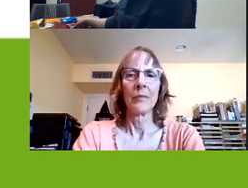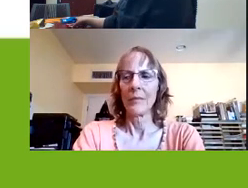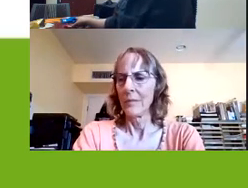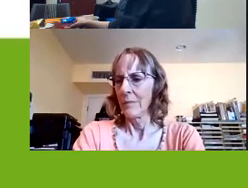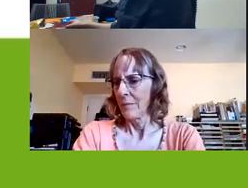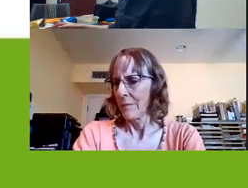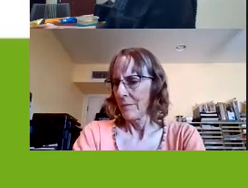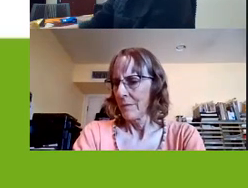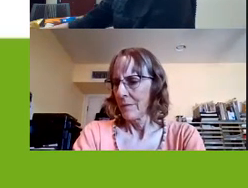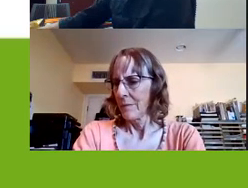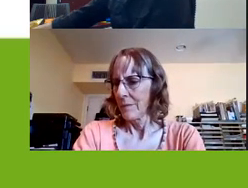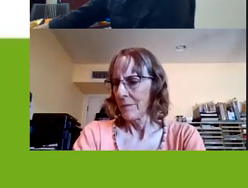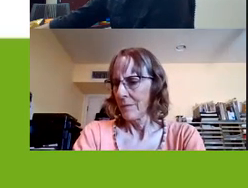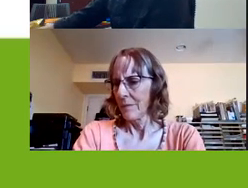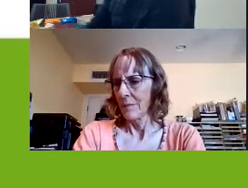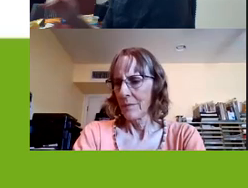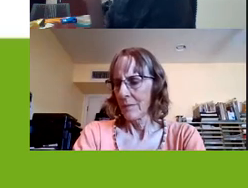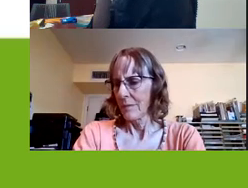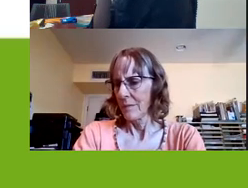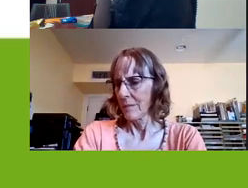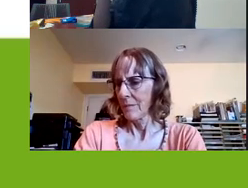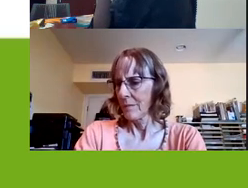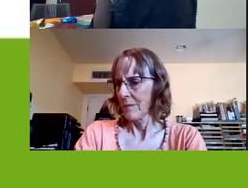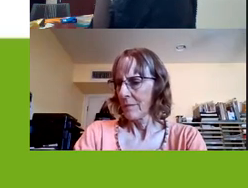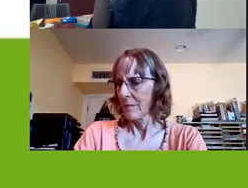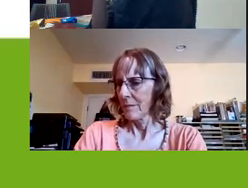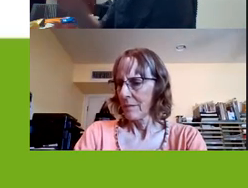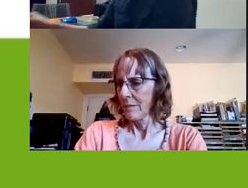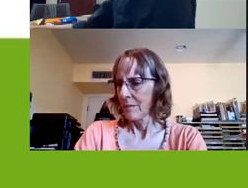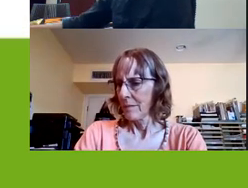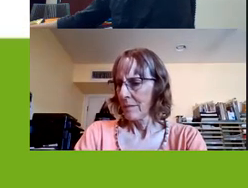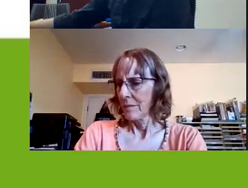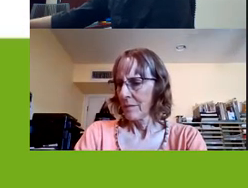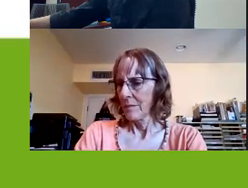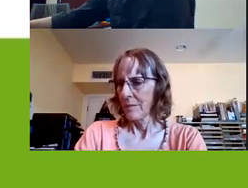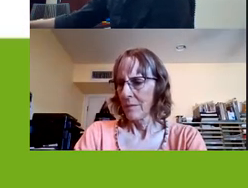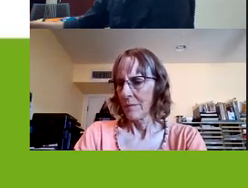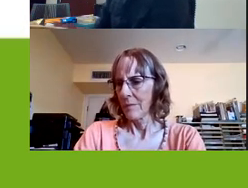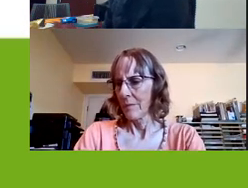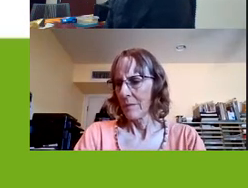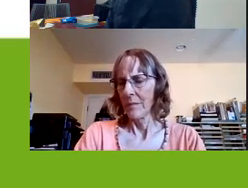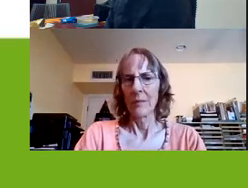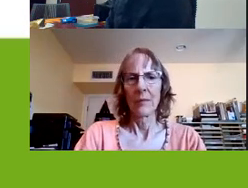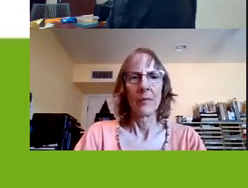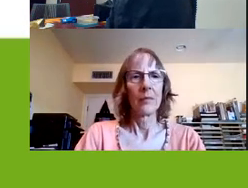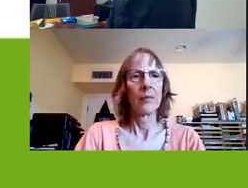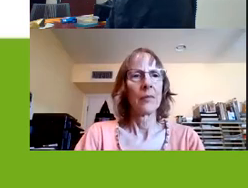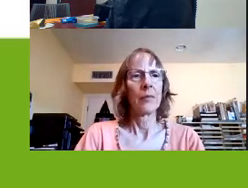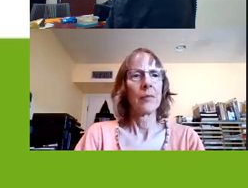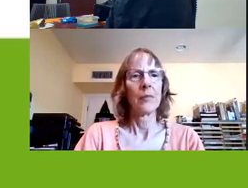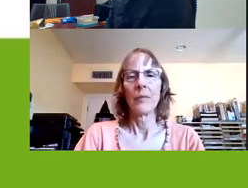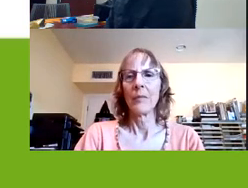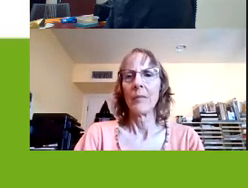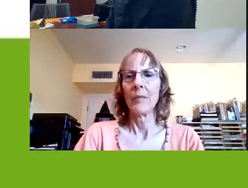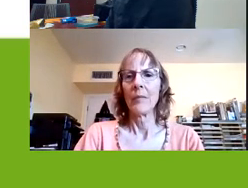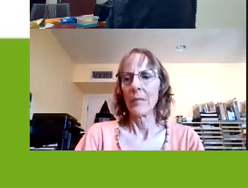everyone, based on our charter, would be moving towards advocacy around all topics. Any questions or